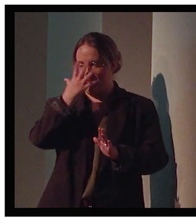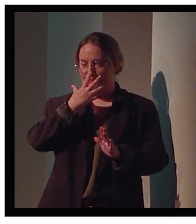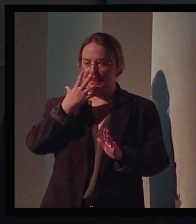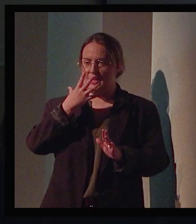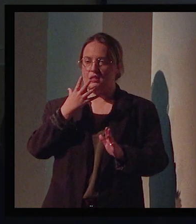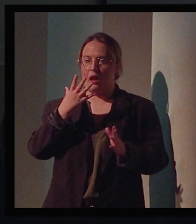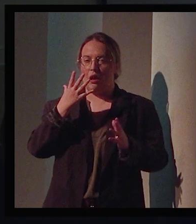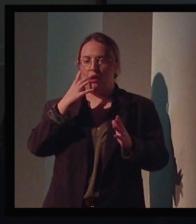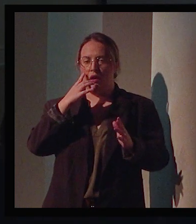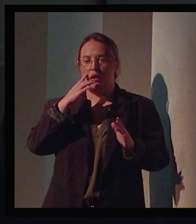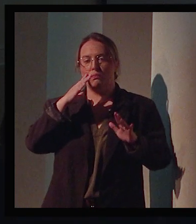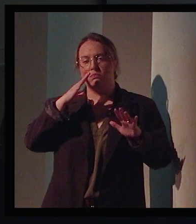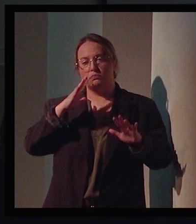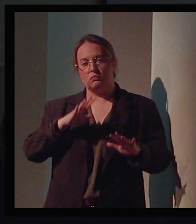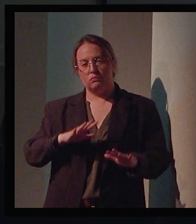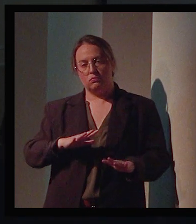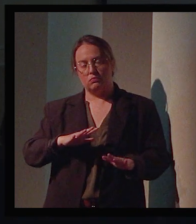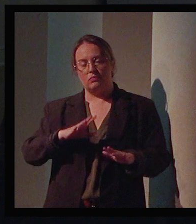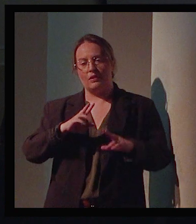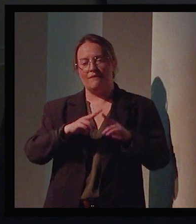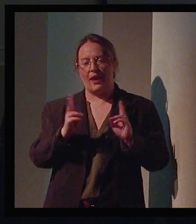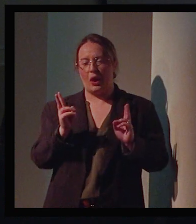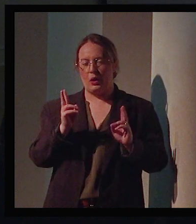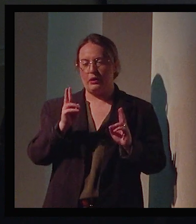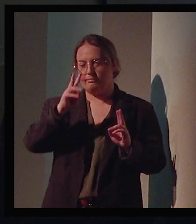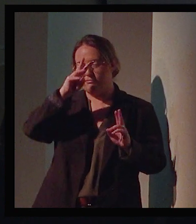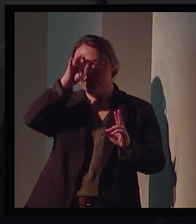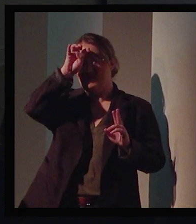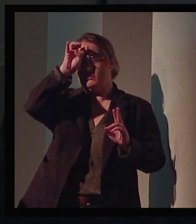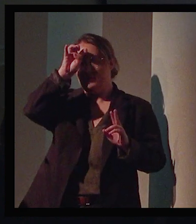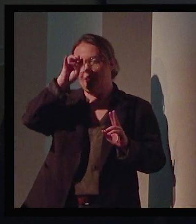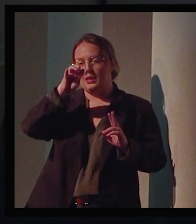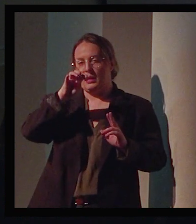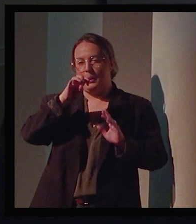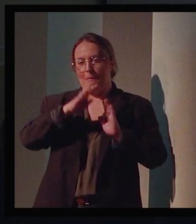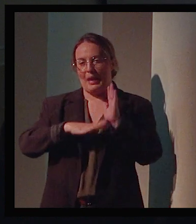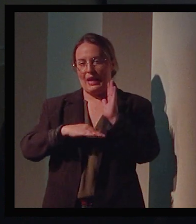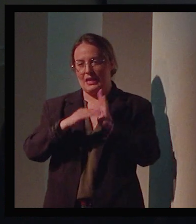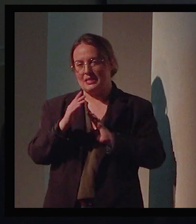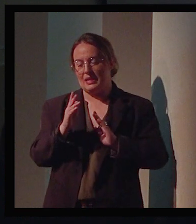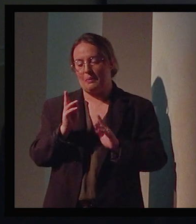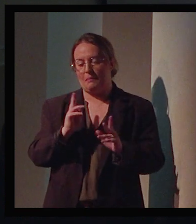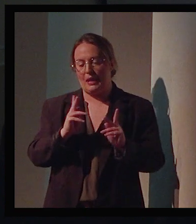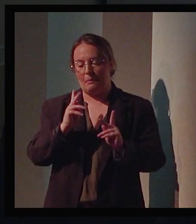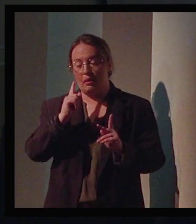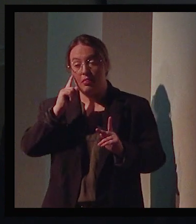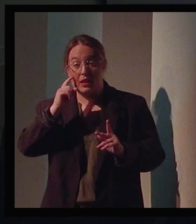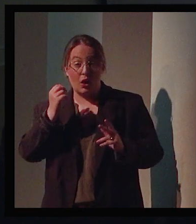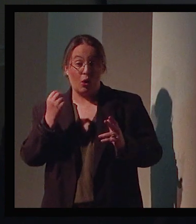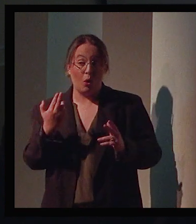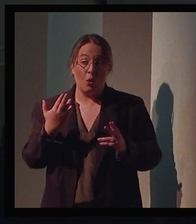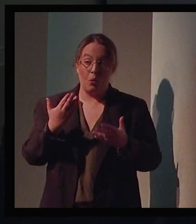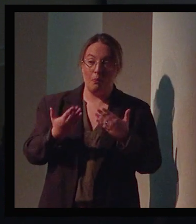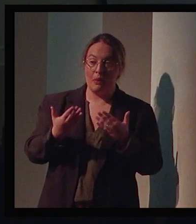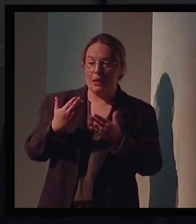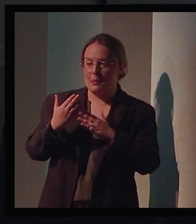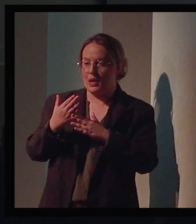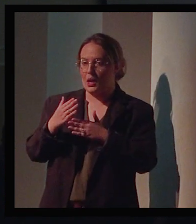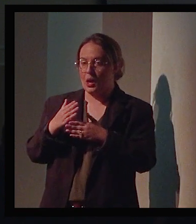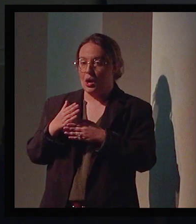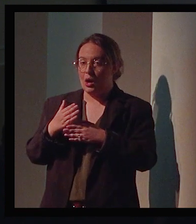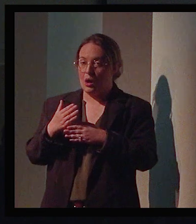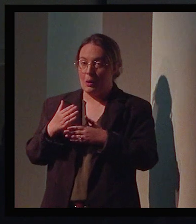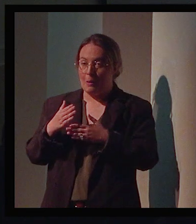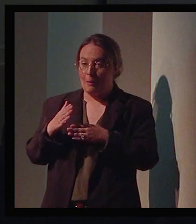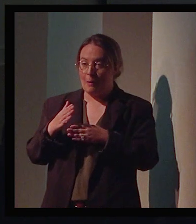Anyway, it's been suggested, it's a very mysterious painting, and it's been suggested that the scene may depict a butcher's shop, a restaurant,